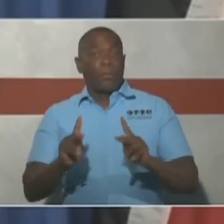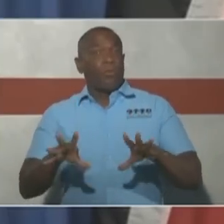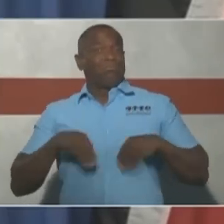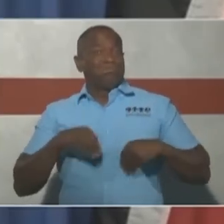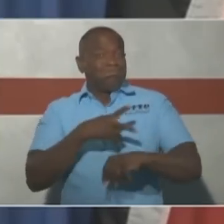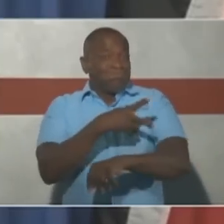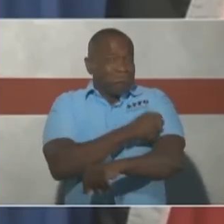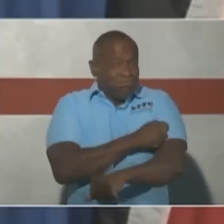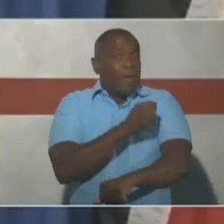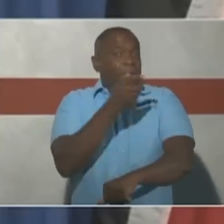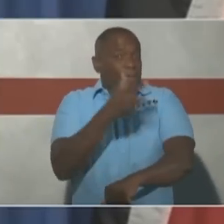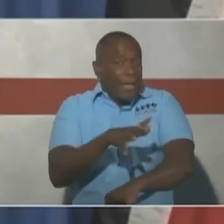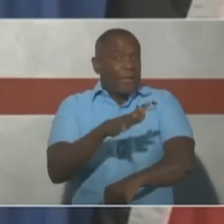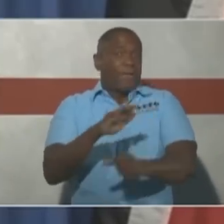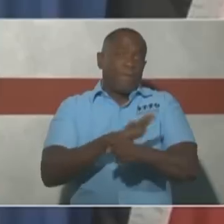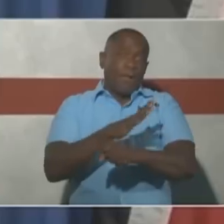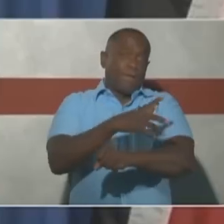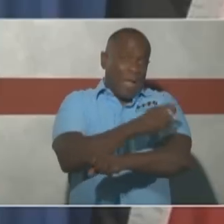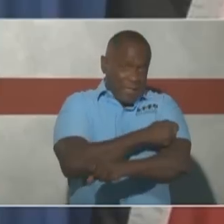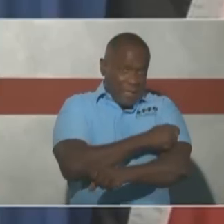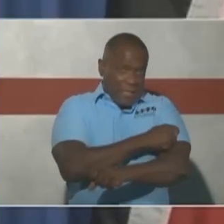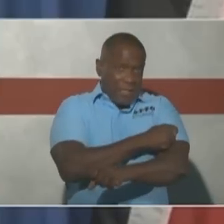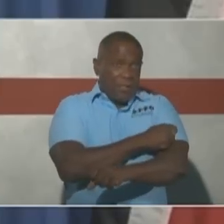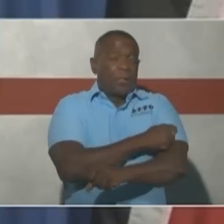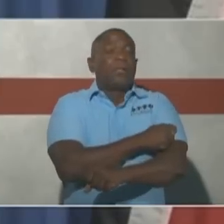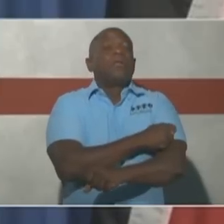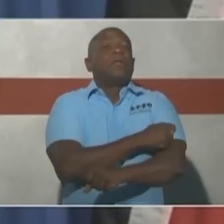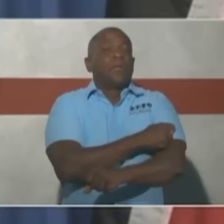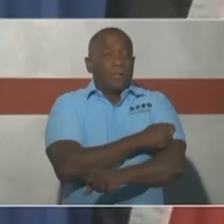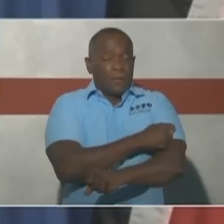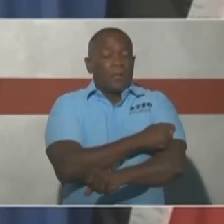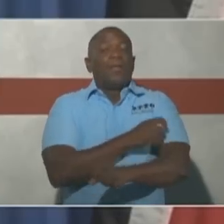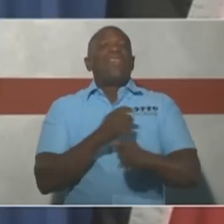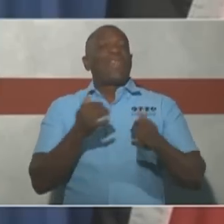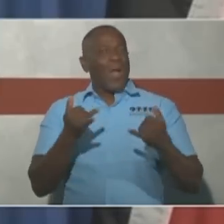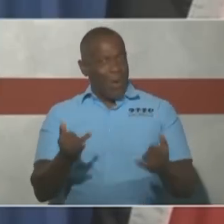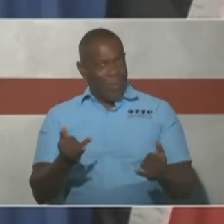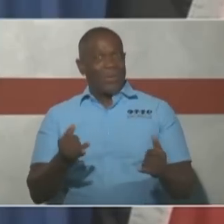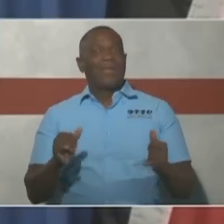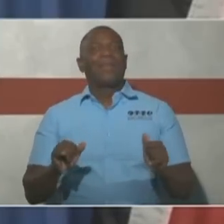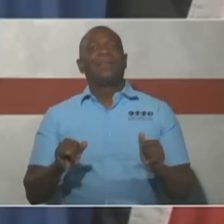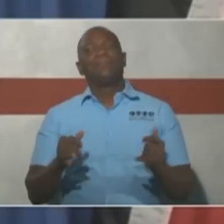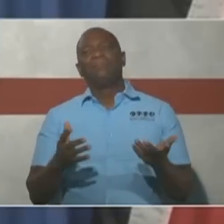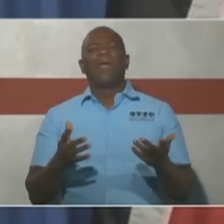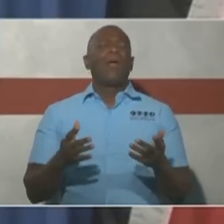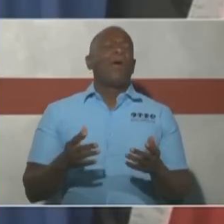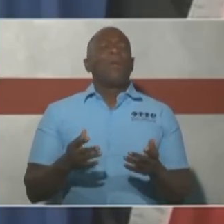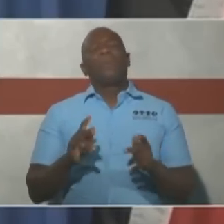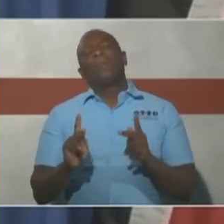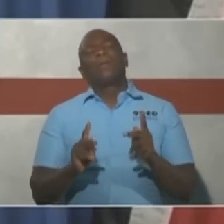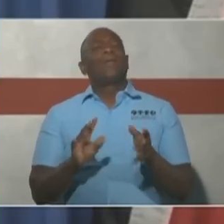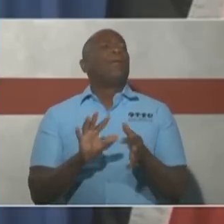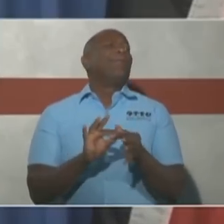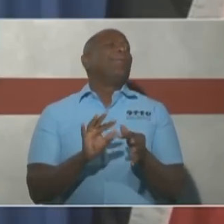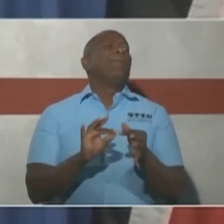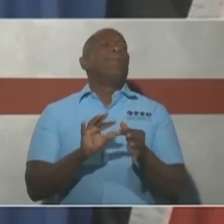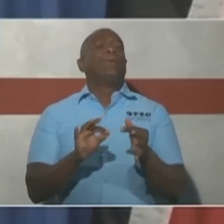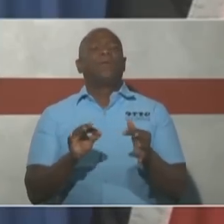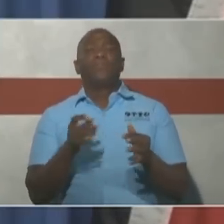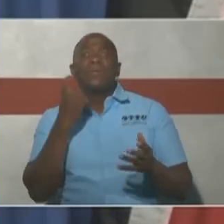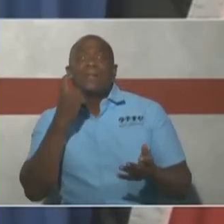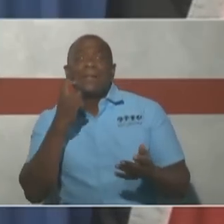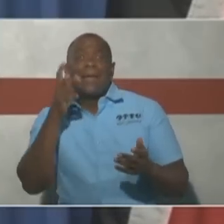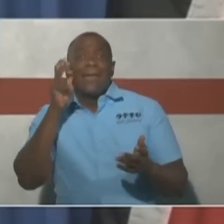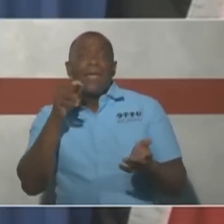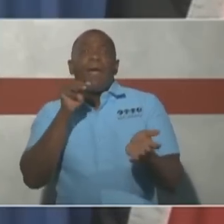not to be overwhelmed by the virus, not to have the hospital system overwhelmed by people who needed care and couldn't get it. So that was a